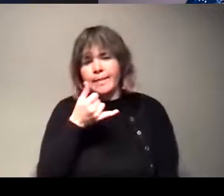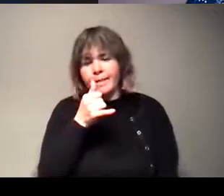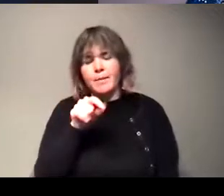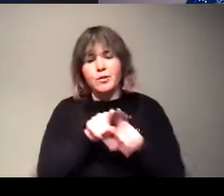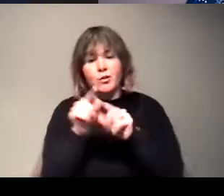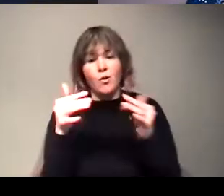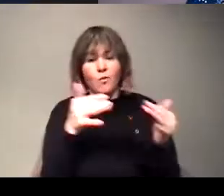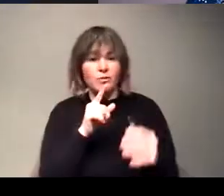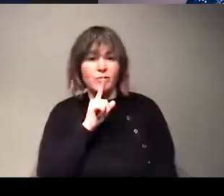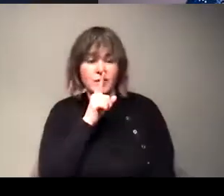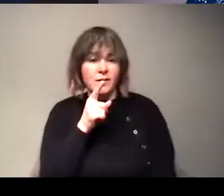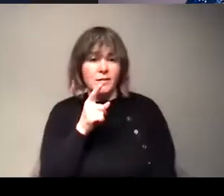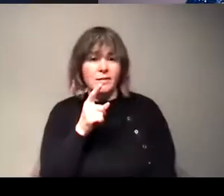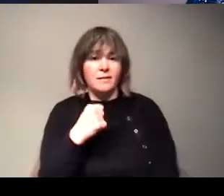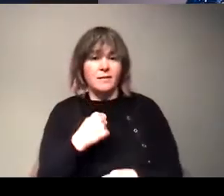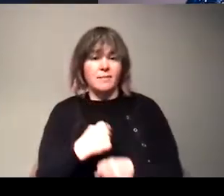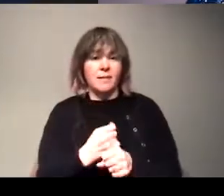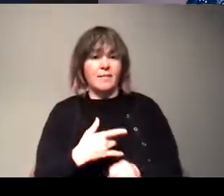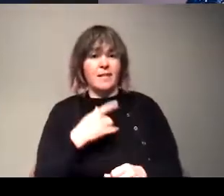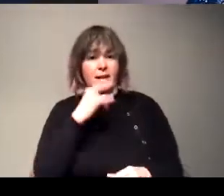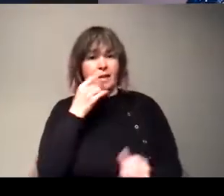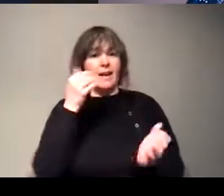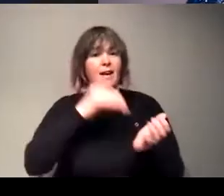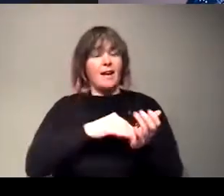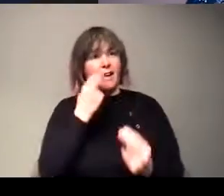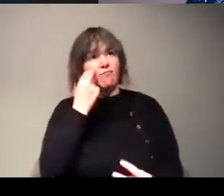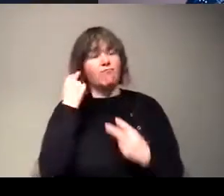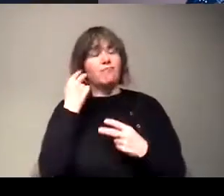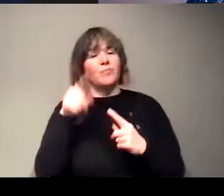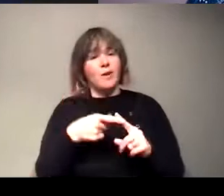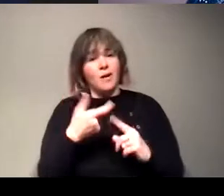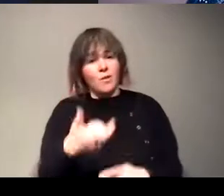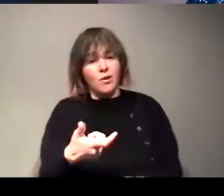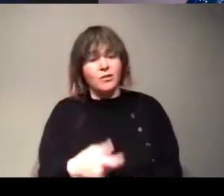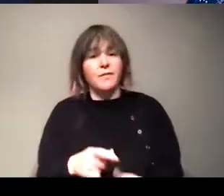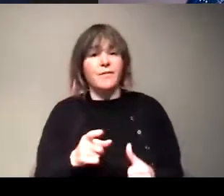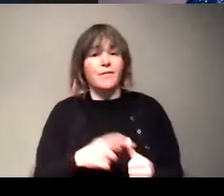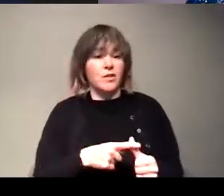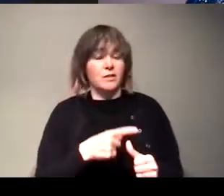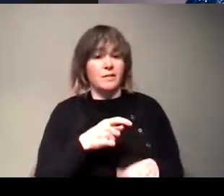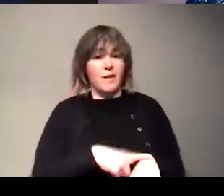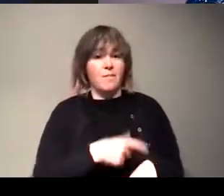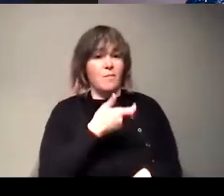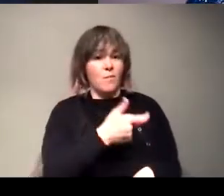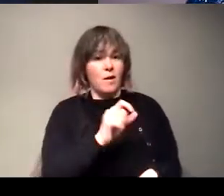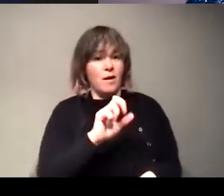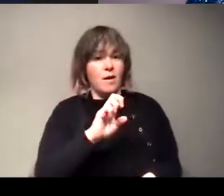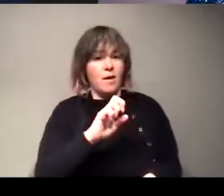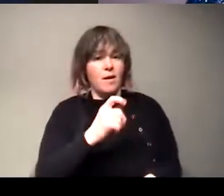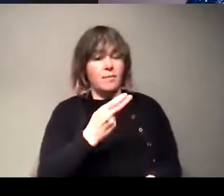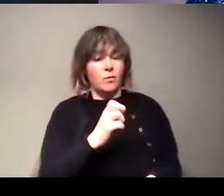really makes me feel like a kid again in a lot of ways whenever I watch it. First episode I watched was